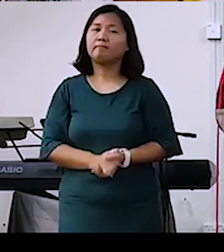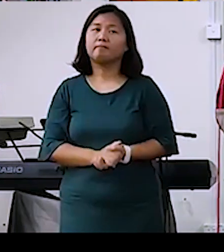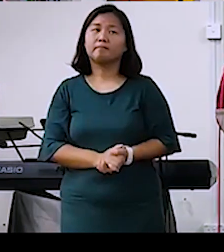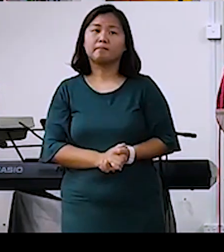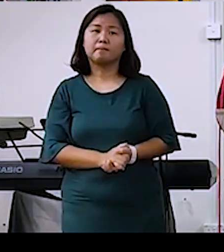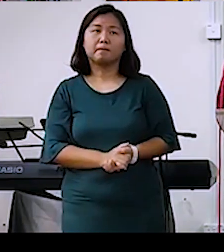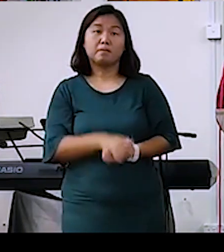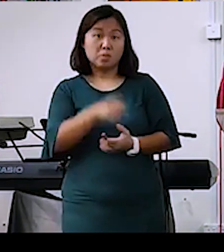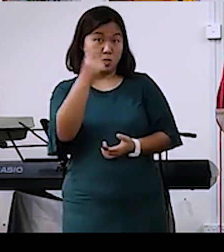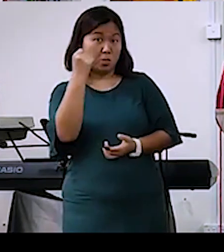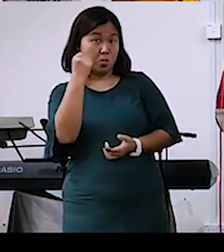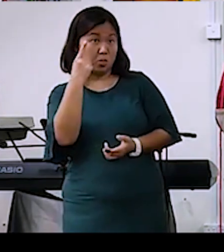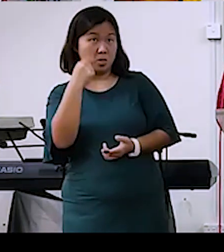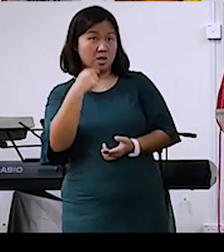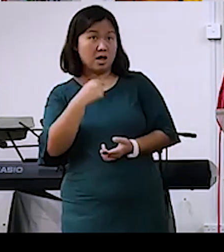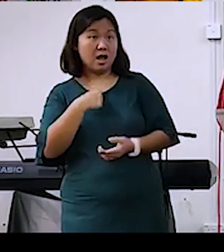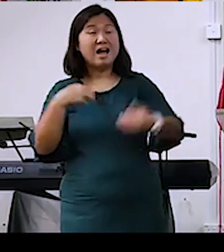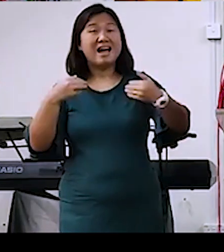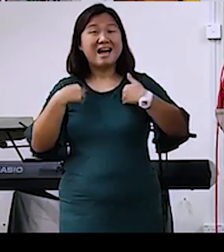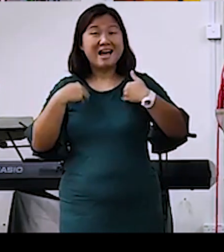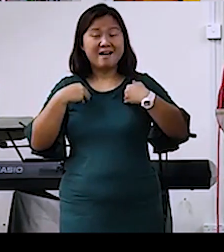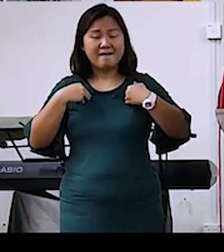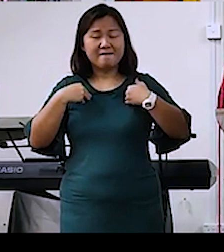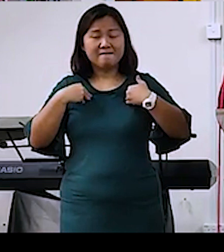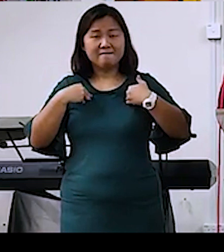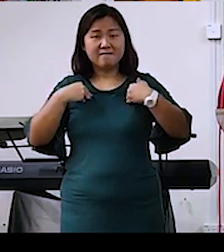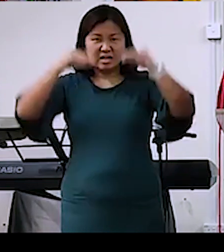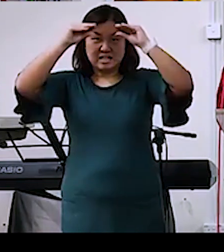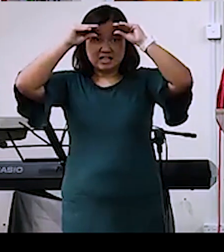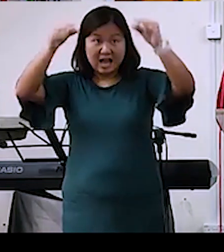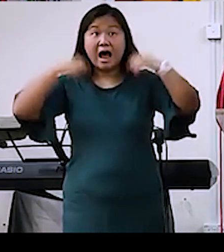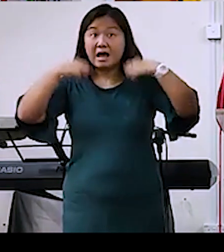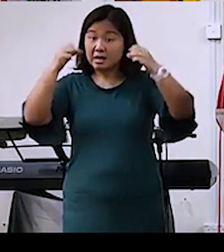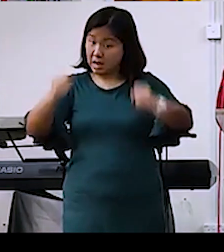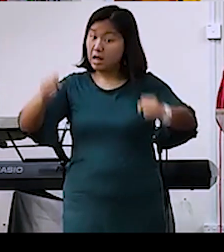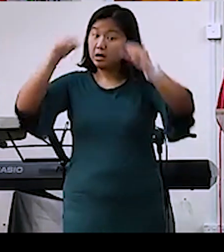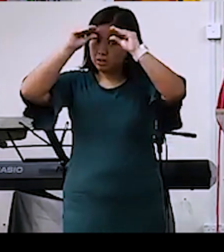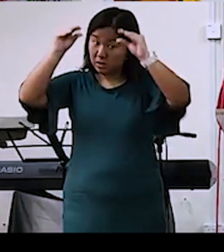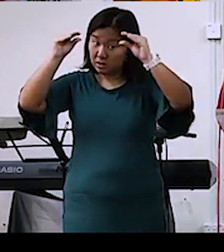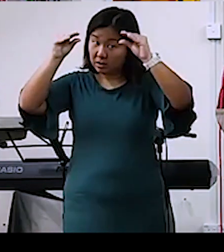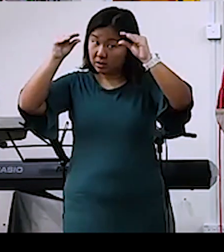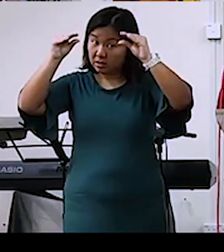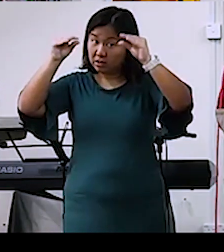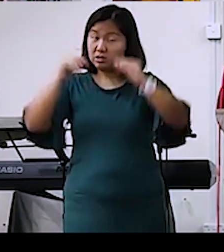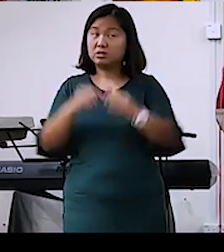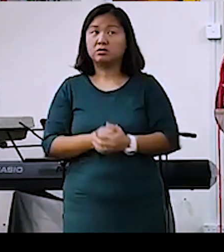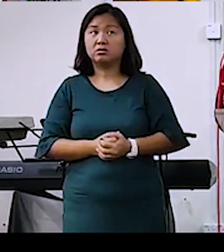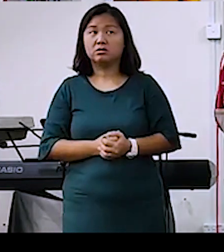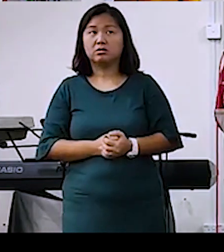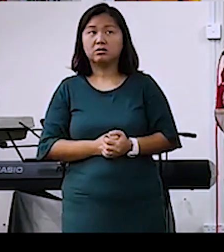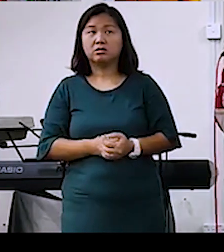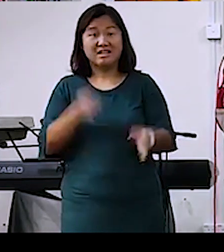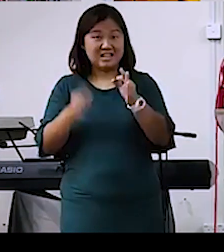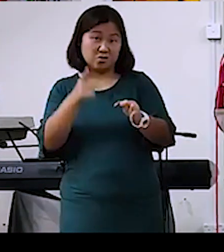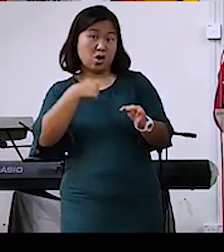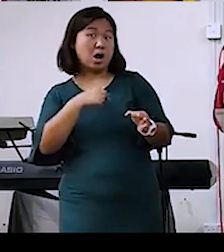Did you get that? I have this gift of teaching. I'm a teacher. Not to teach and make people like me. Who cares if you like me or not? If you